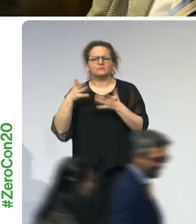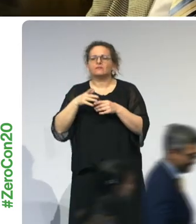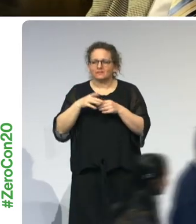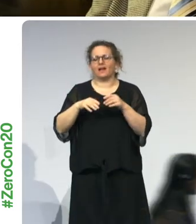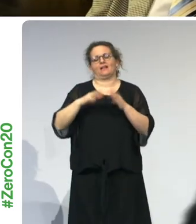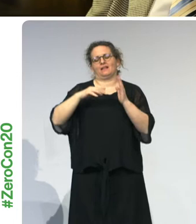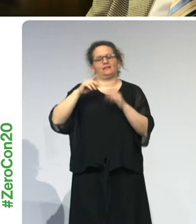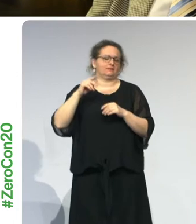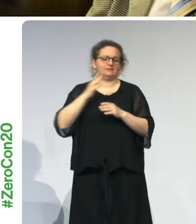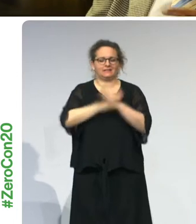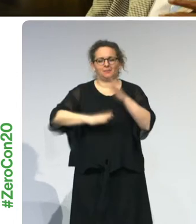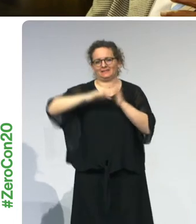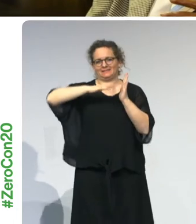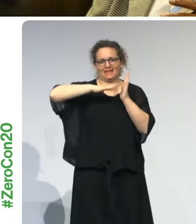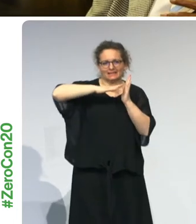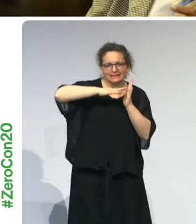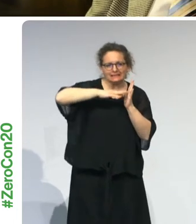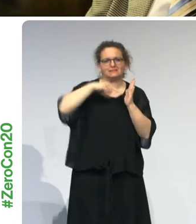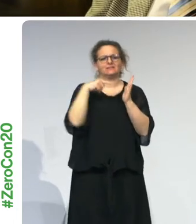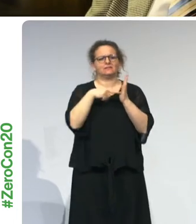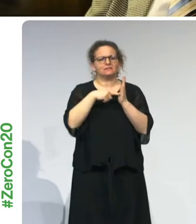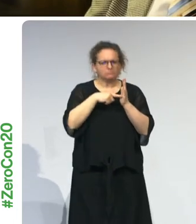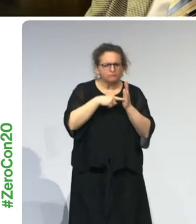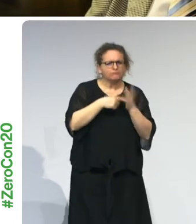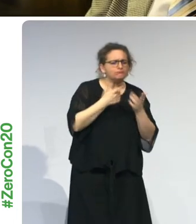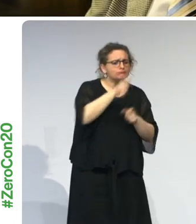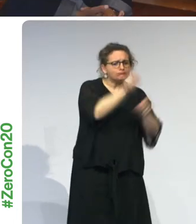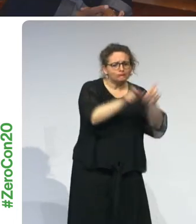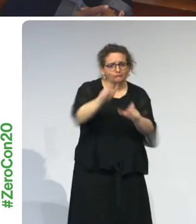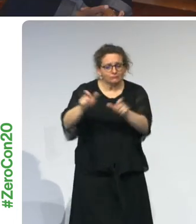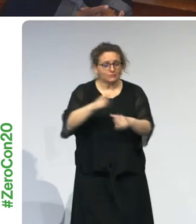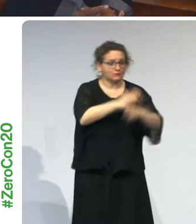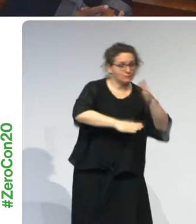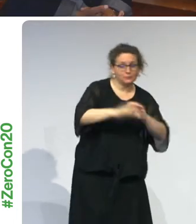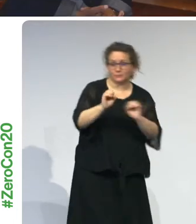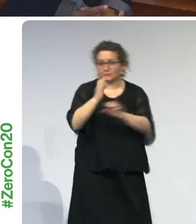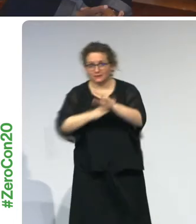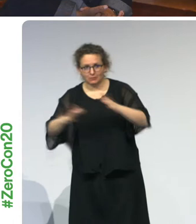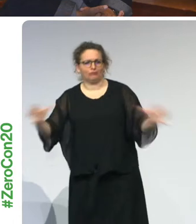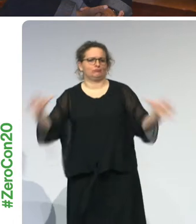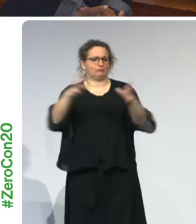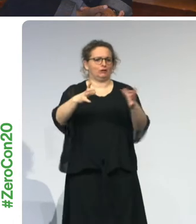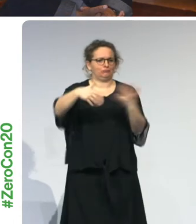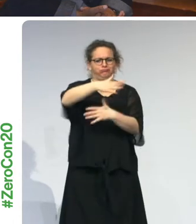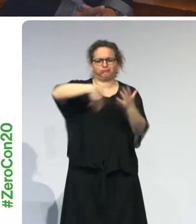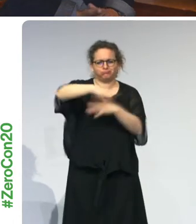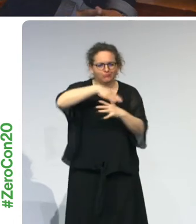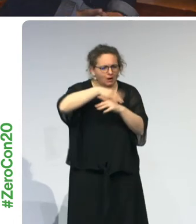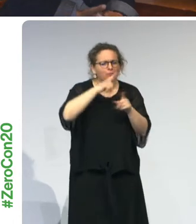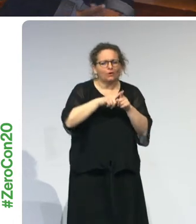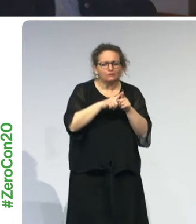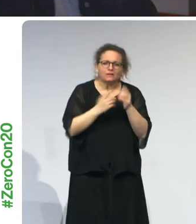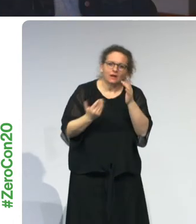students with and without disabilities, and a curriculum focused on advancing inclusive practices in education, health, and